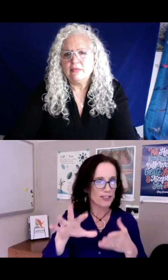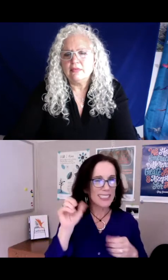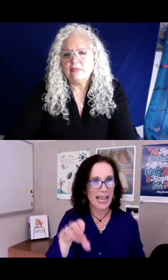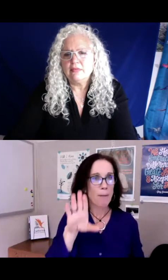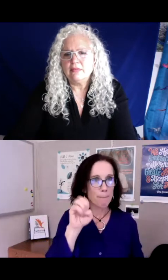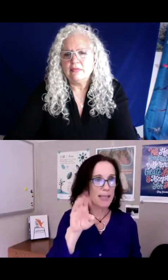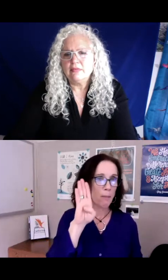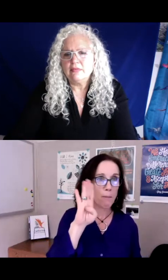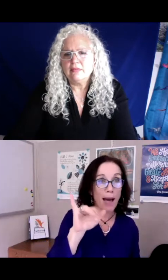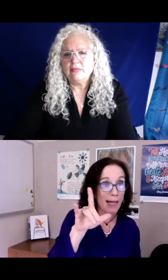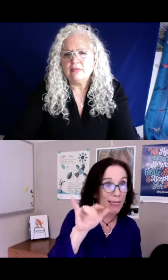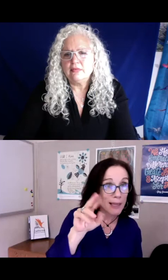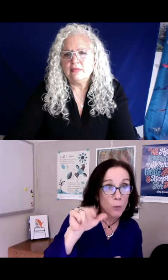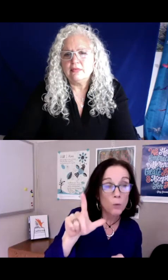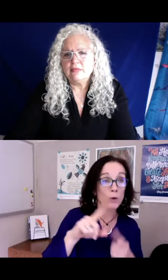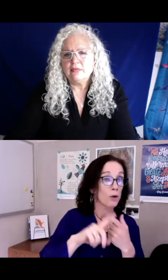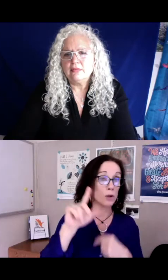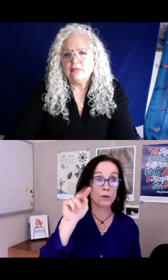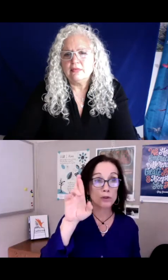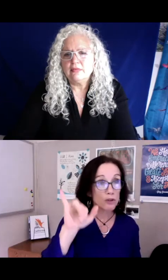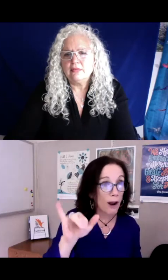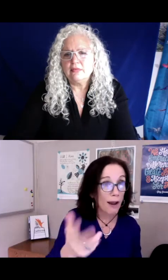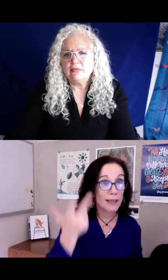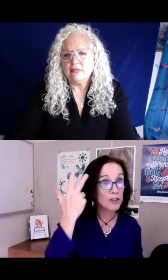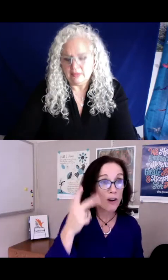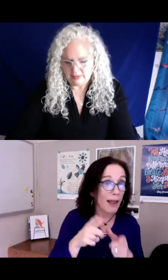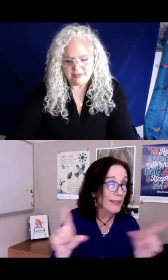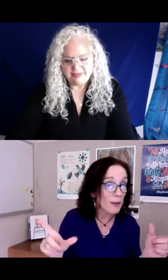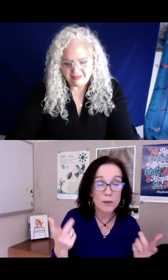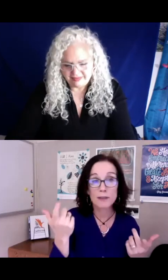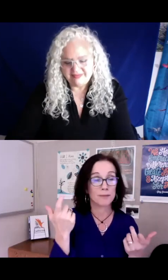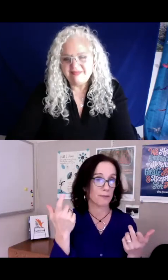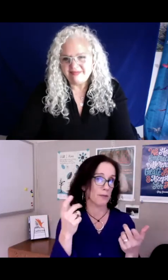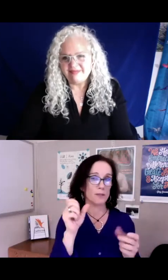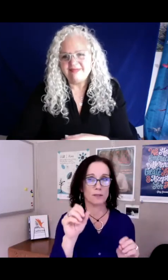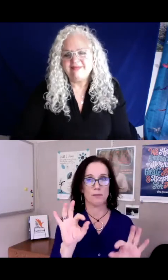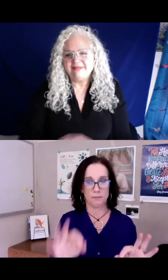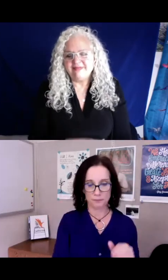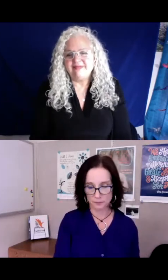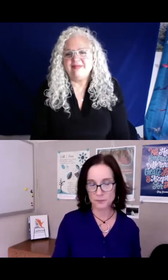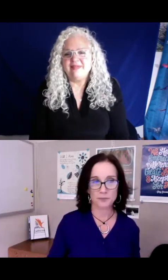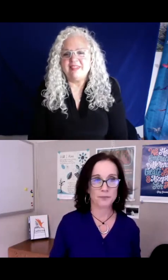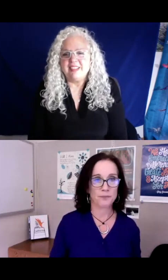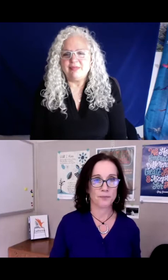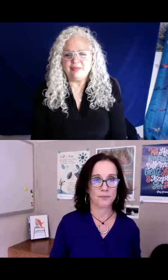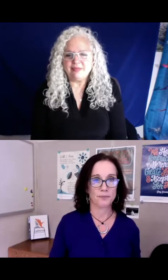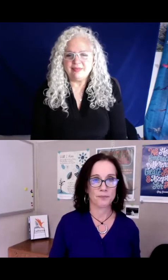the case. Deaf students can be bilingual. They can be trilingual.